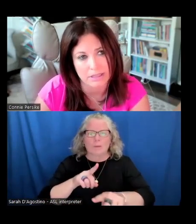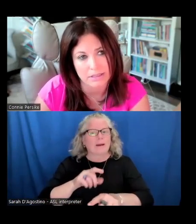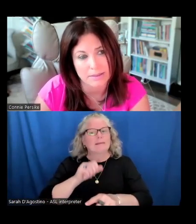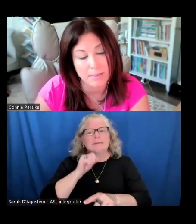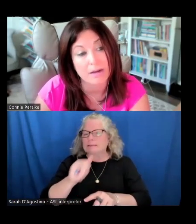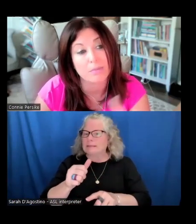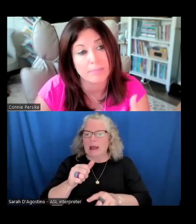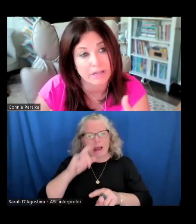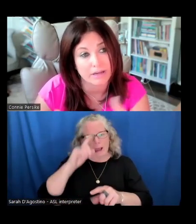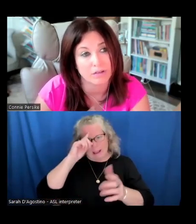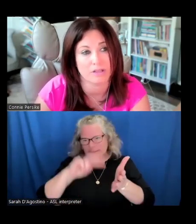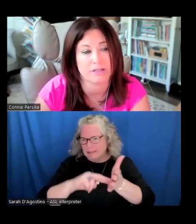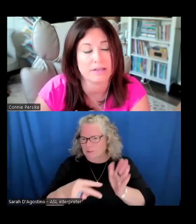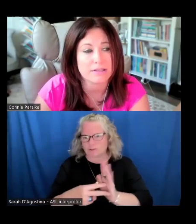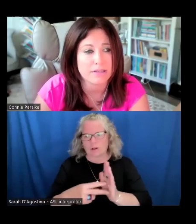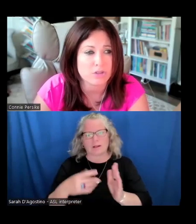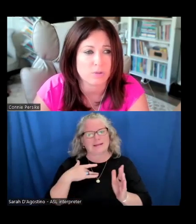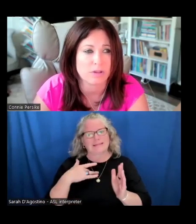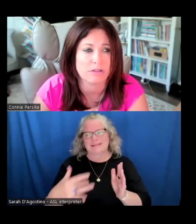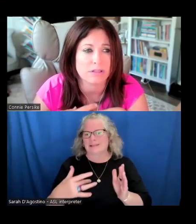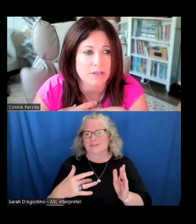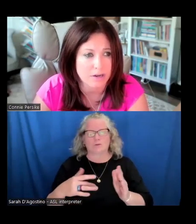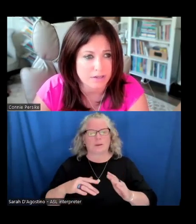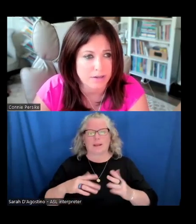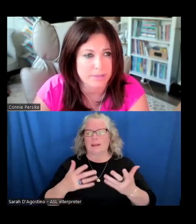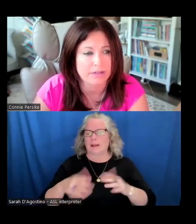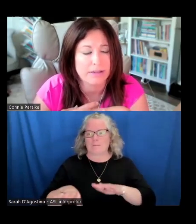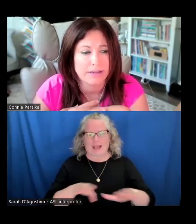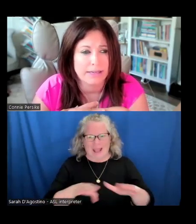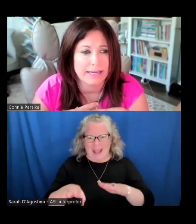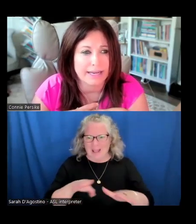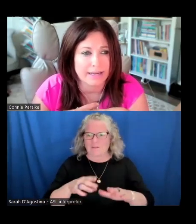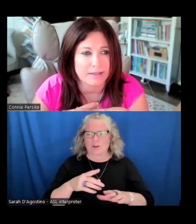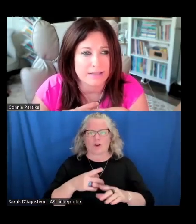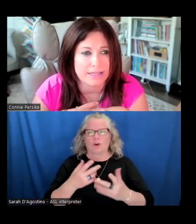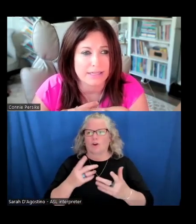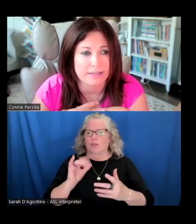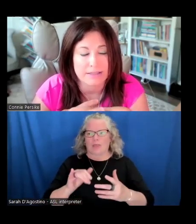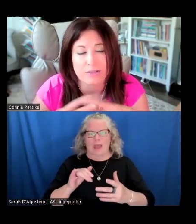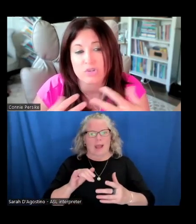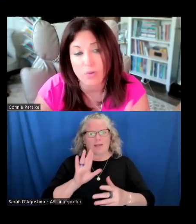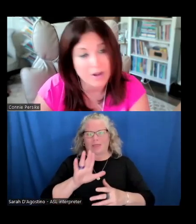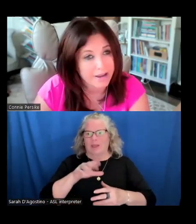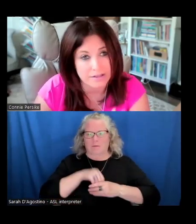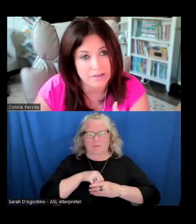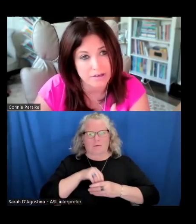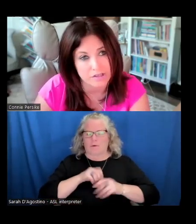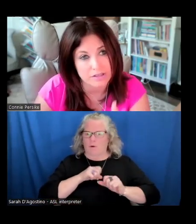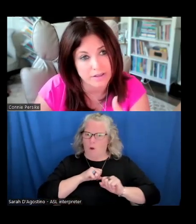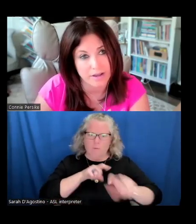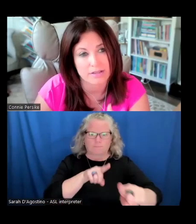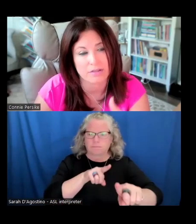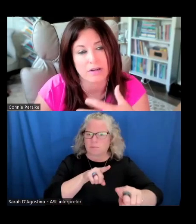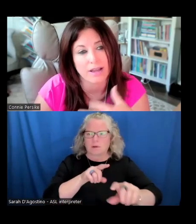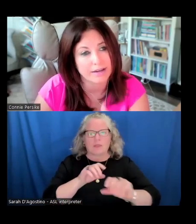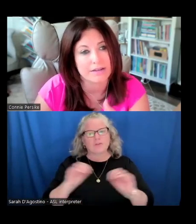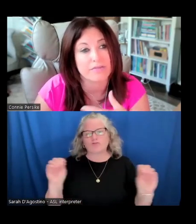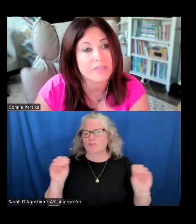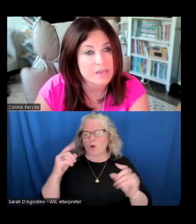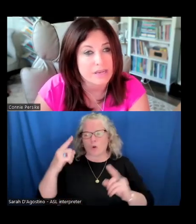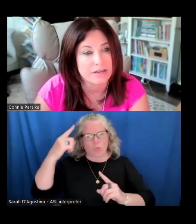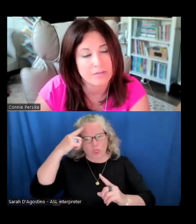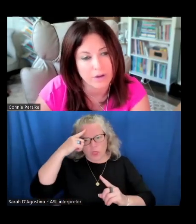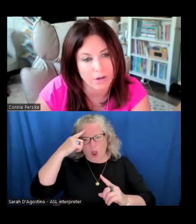It is bottom-up behavior that's instinctual and it's autonomic, and there's no conscious thought or